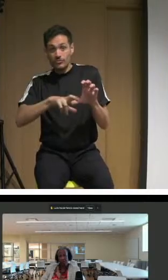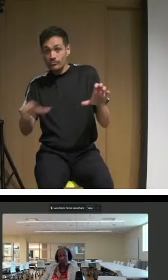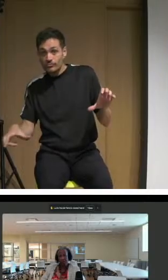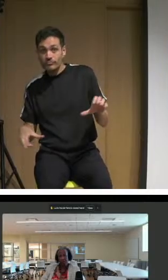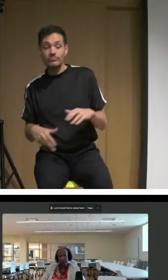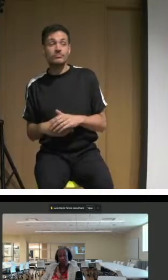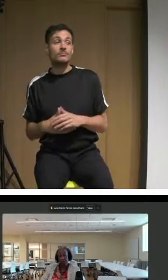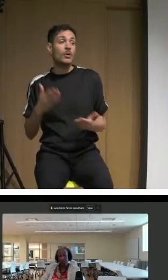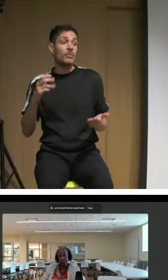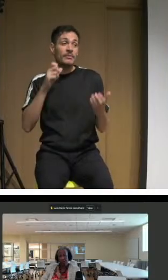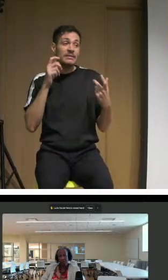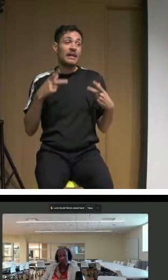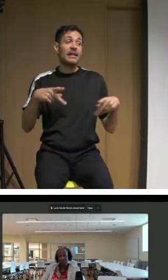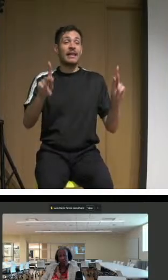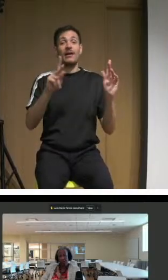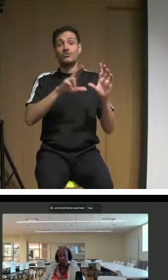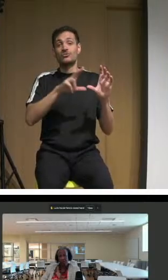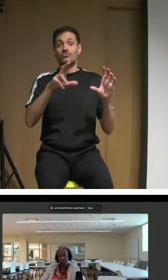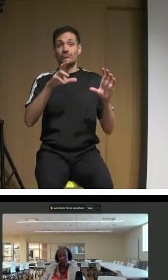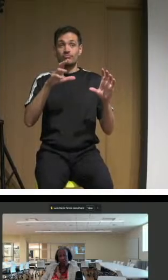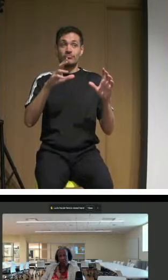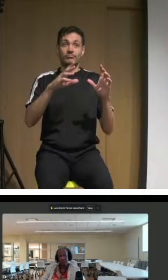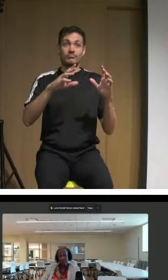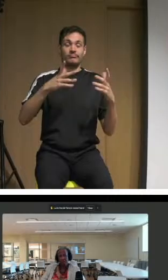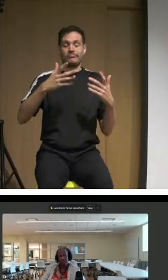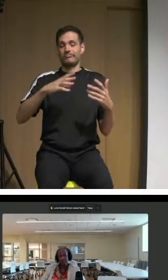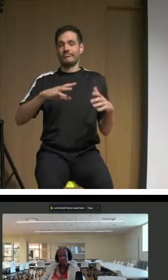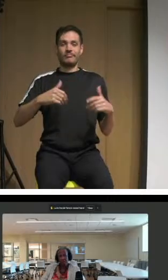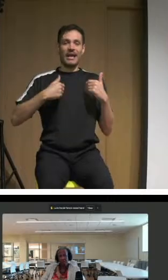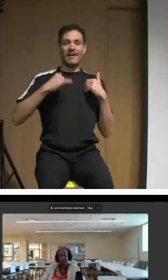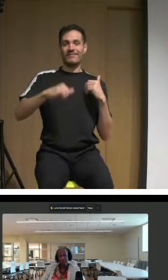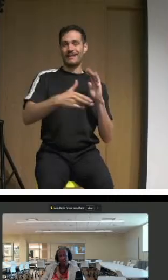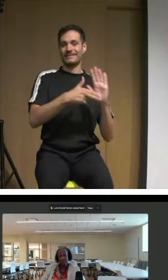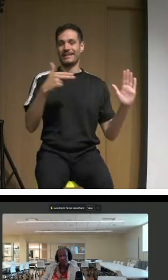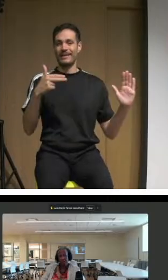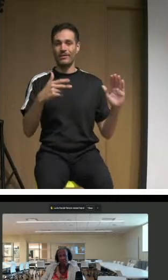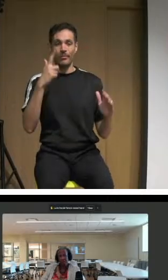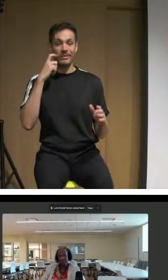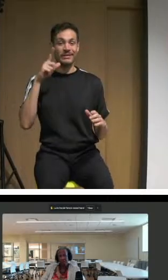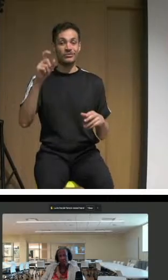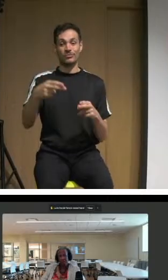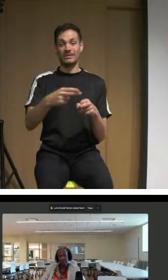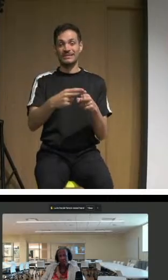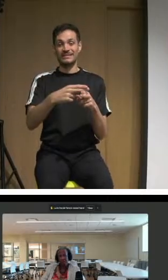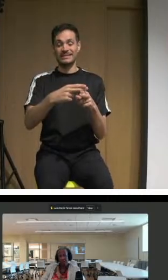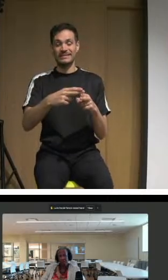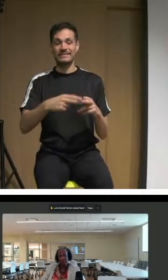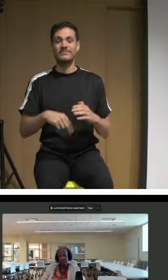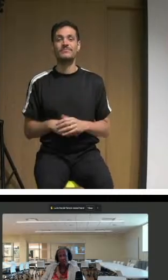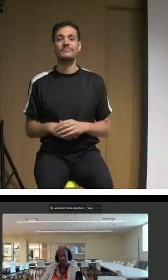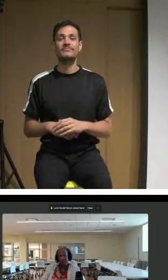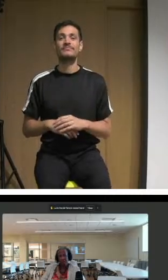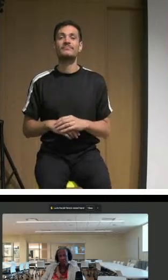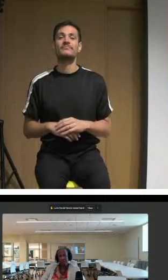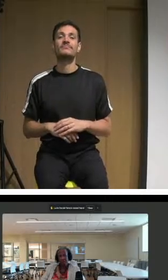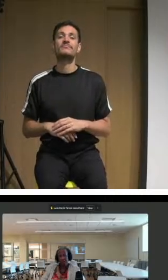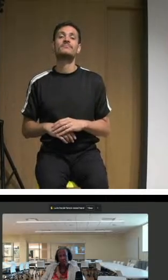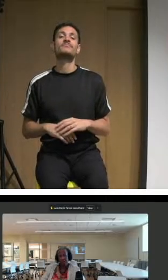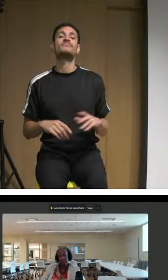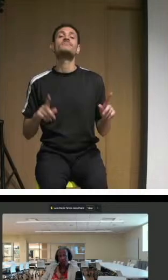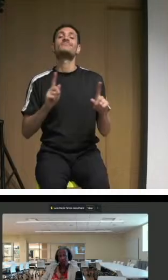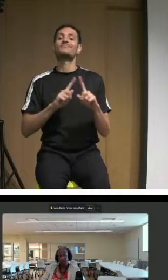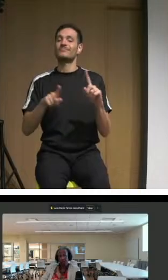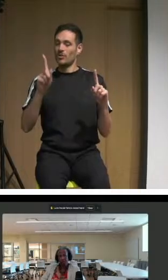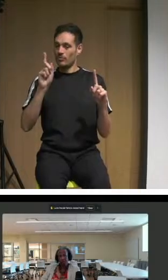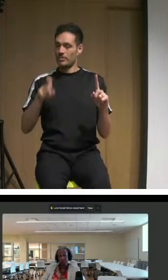to hold them because you were only elected for an initial term. What we don't want is to continue doing substantive work in a way that does not respect the